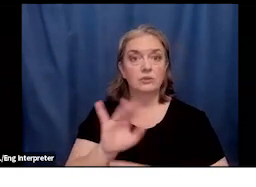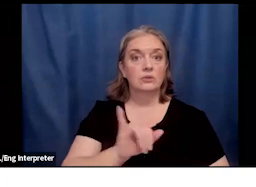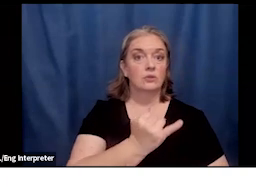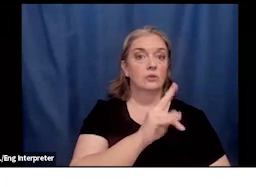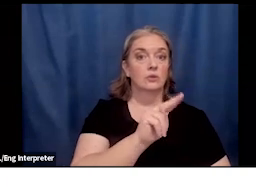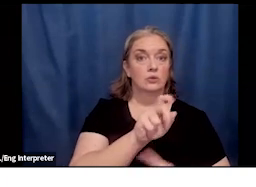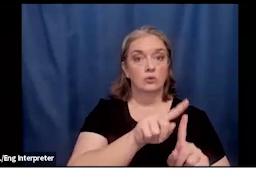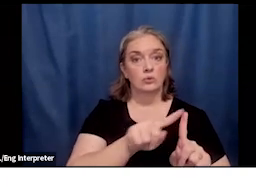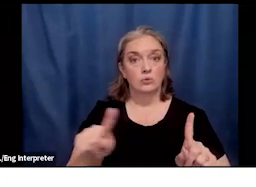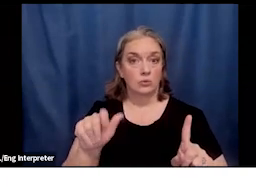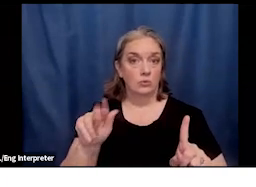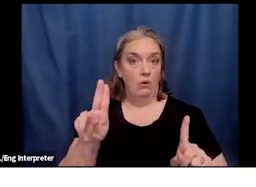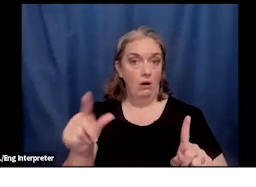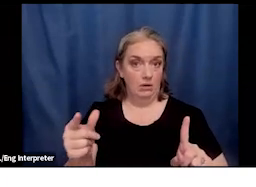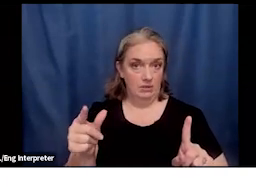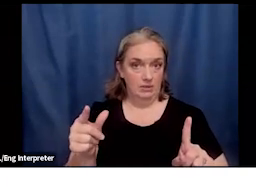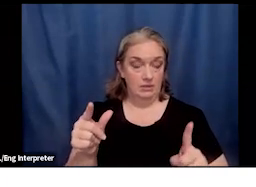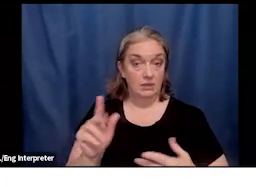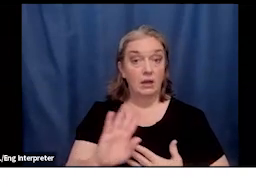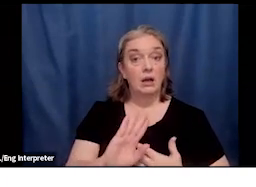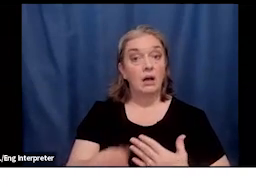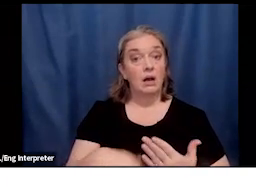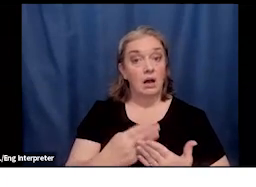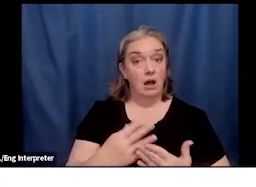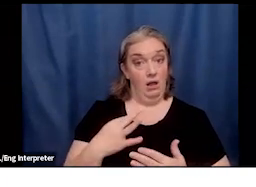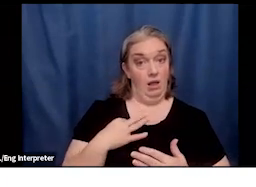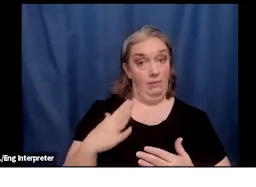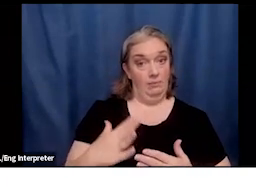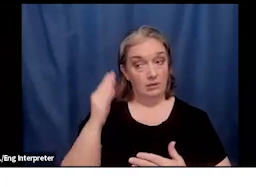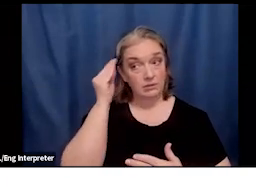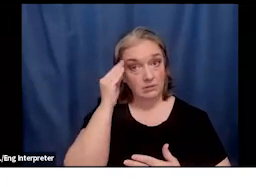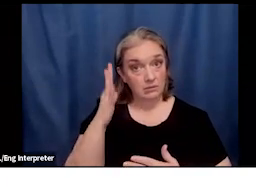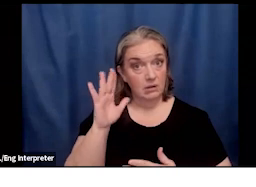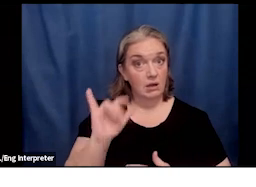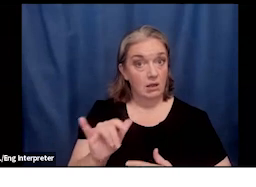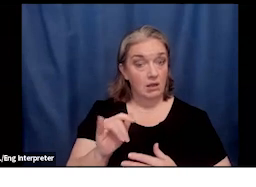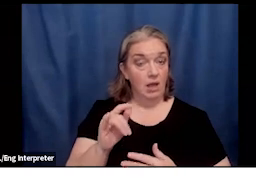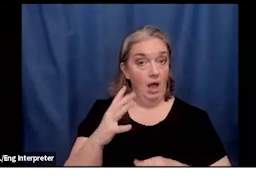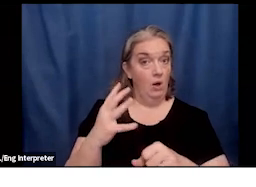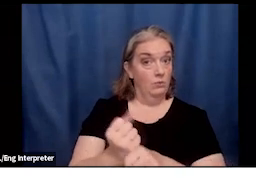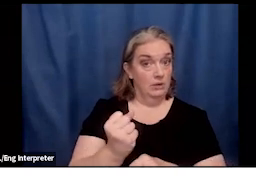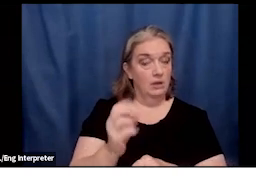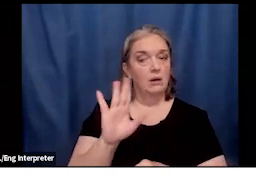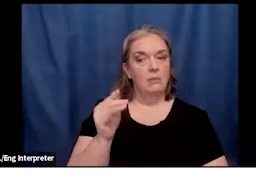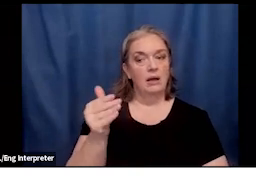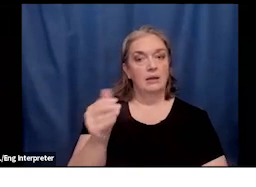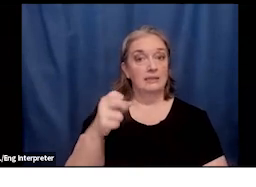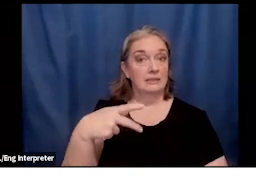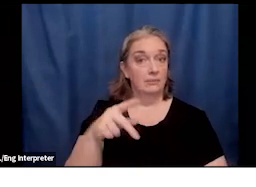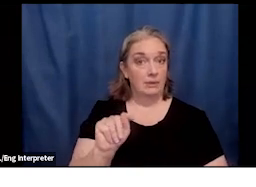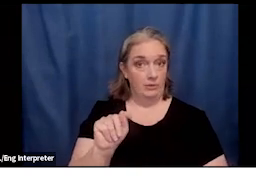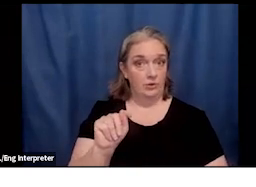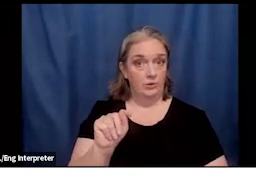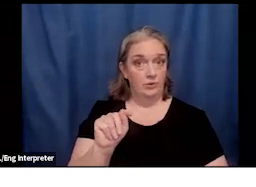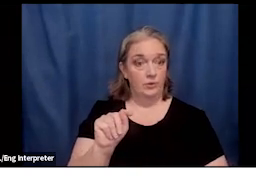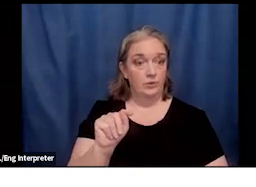June and August. All applicants are notified of their award status by September, and then